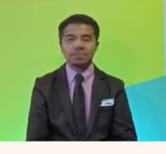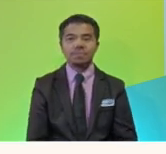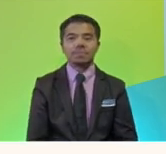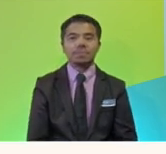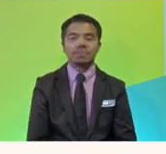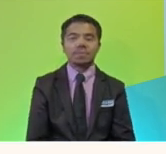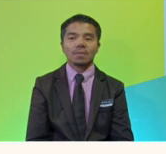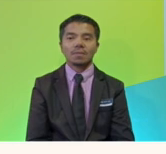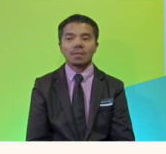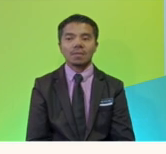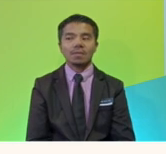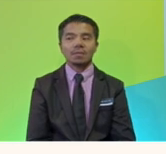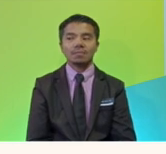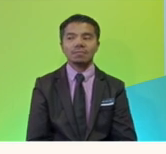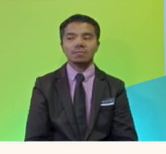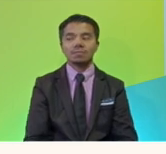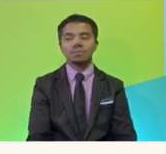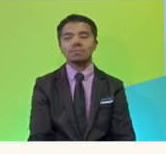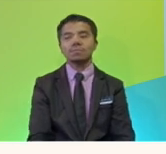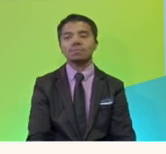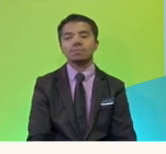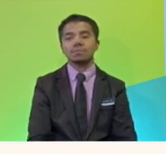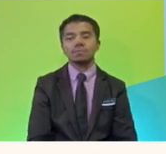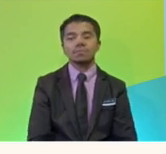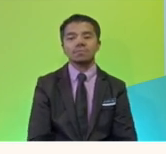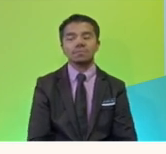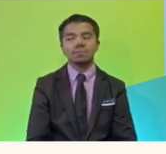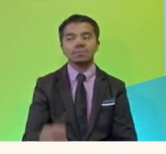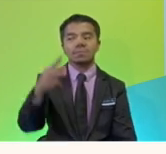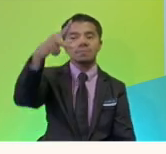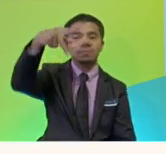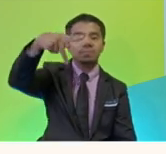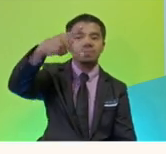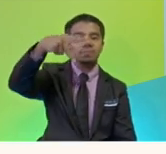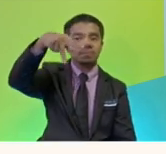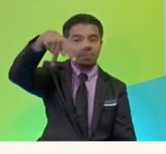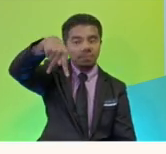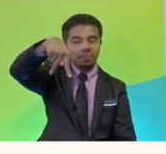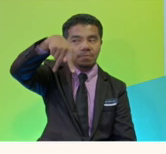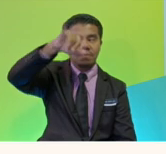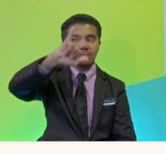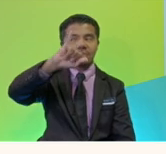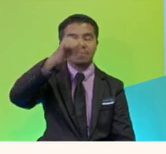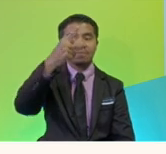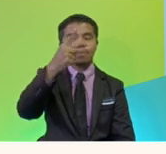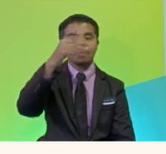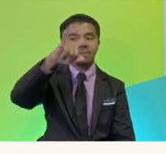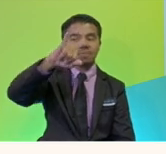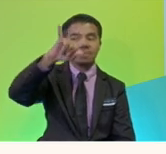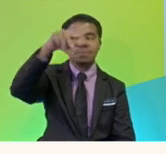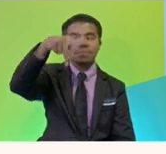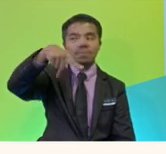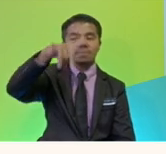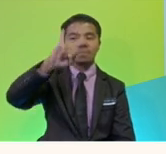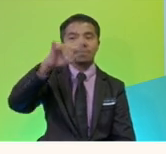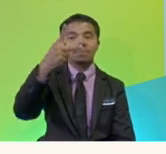river. Meanwhile, for Piki Piki, it is an activity that involves water and the